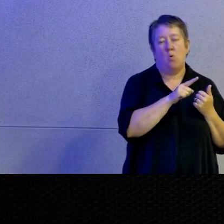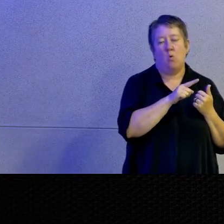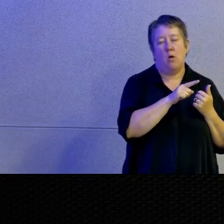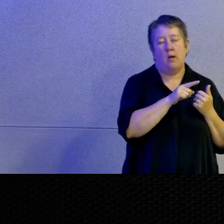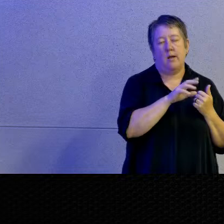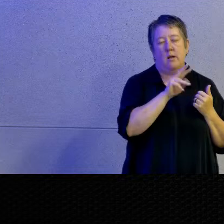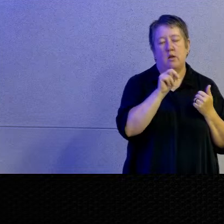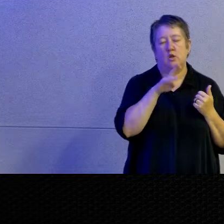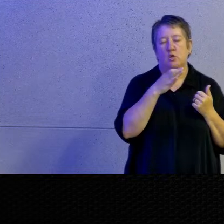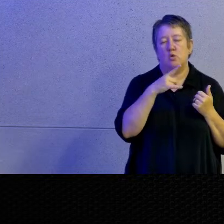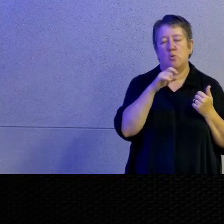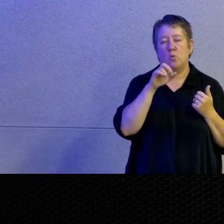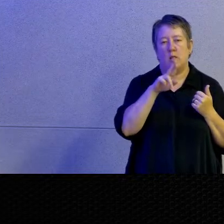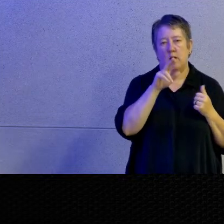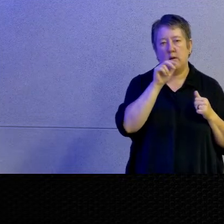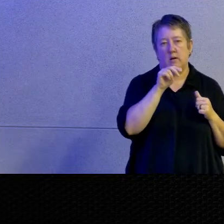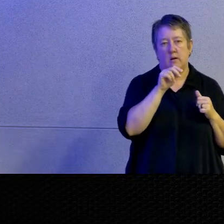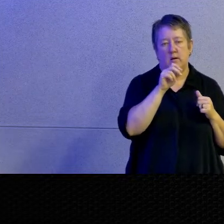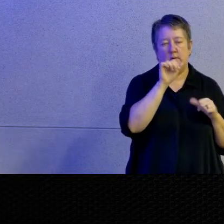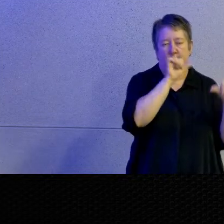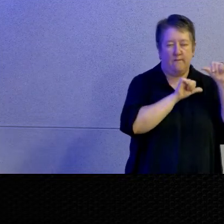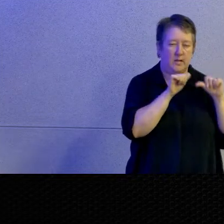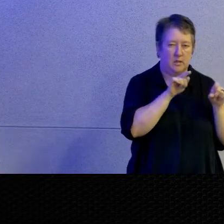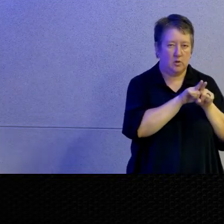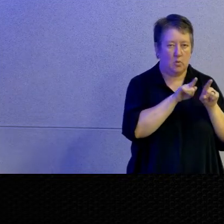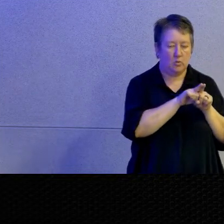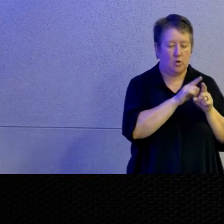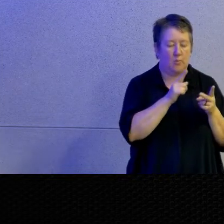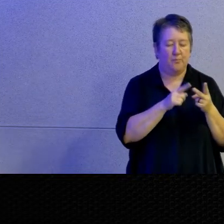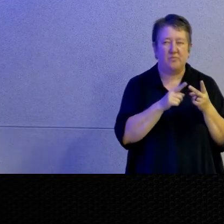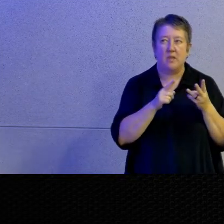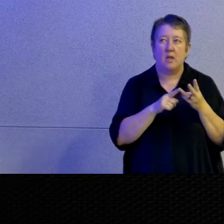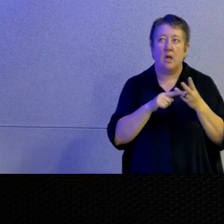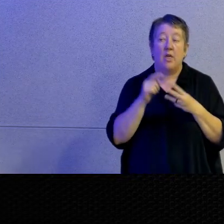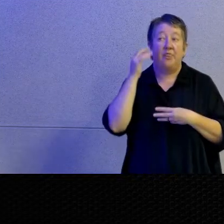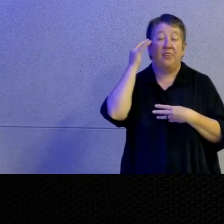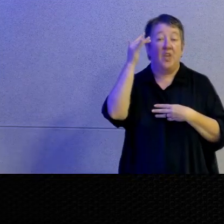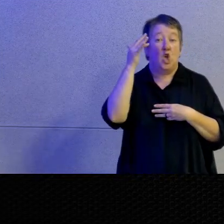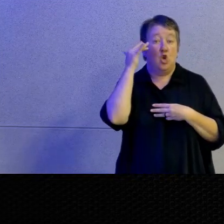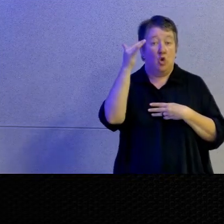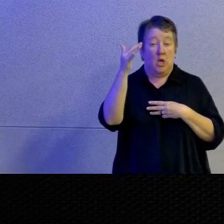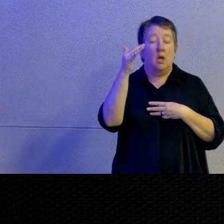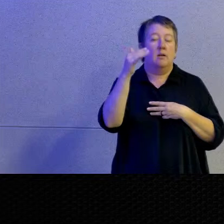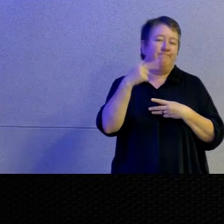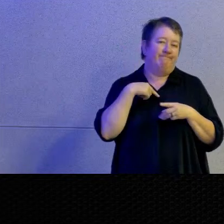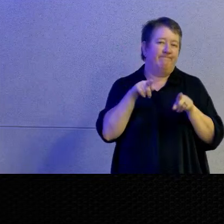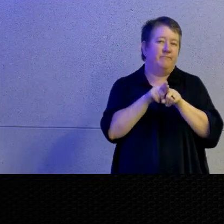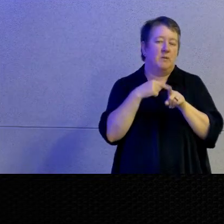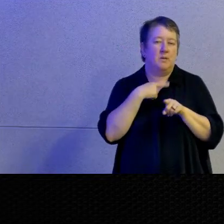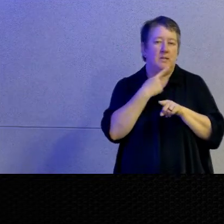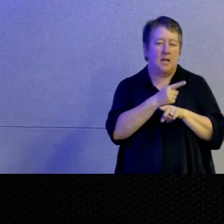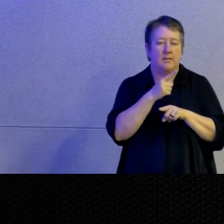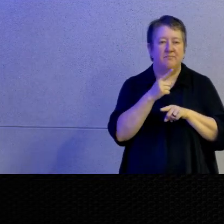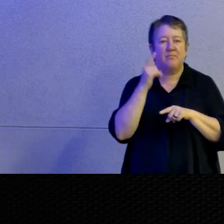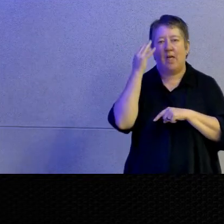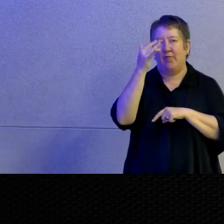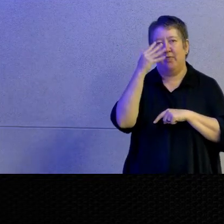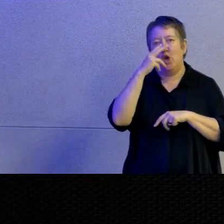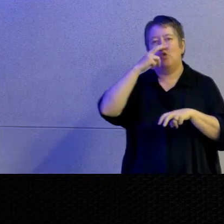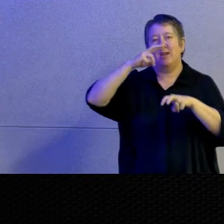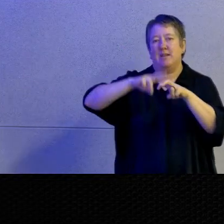And then we have theory. As I've said, you need theory so that they can explain